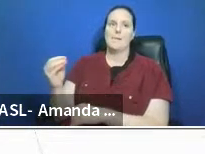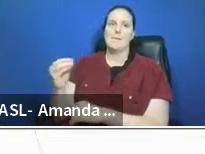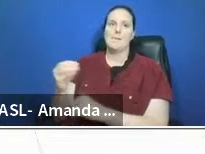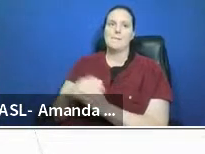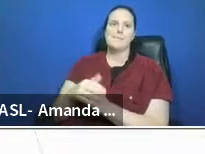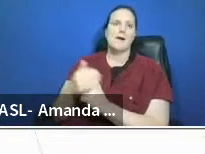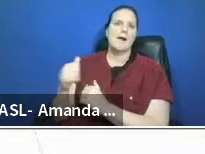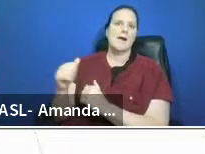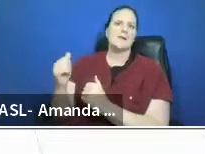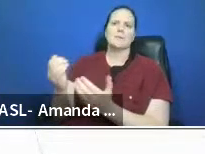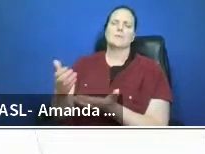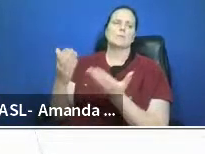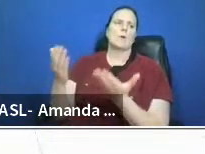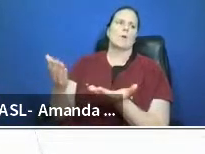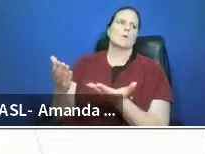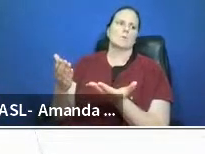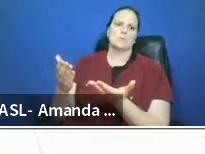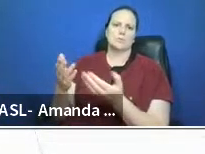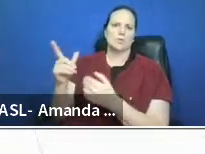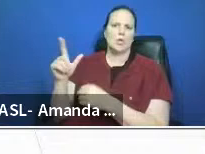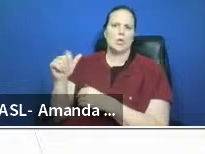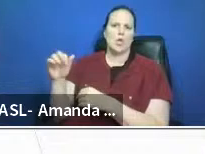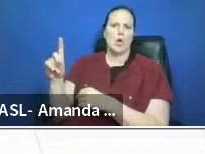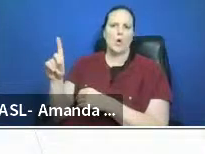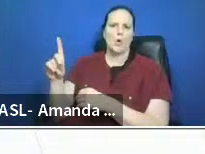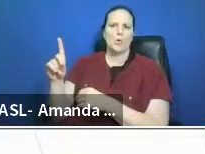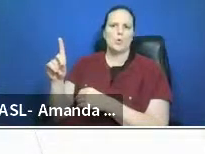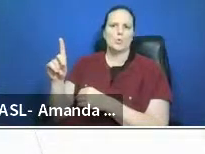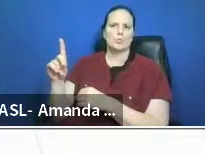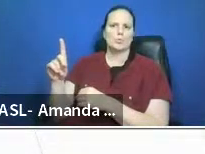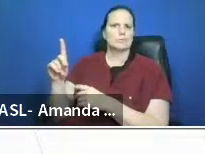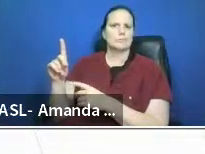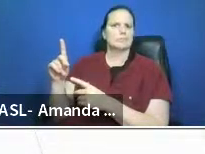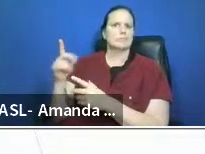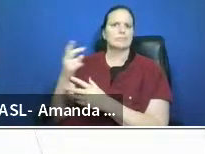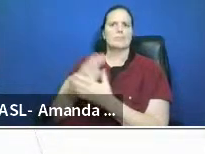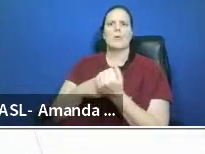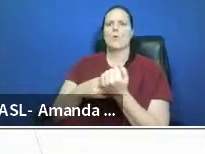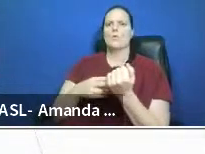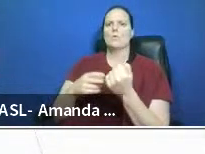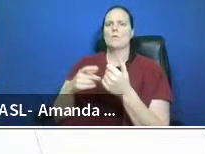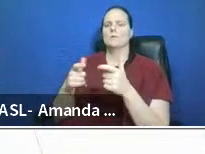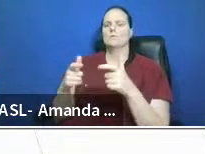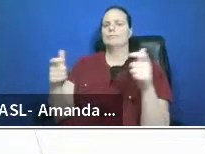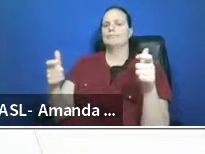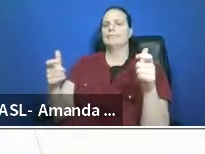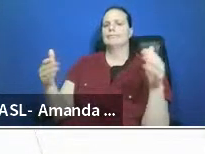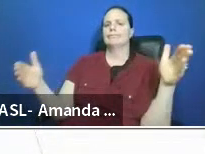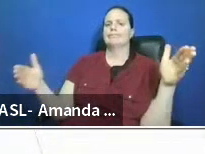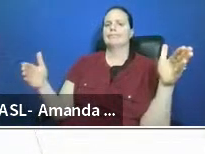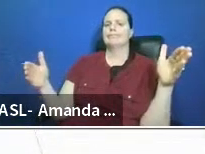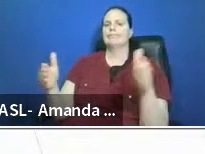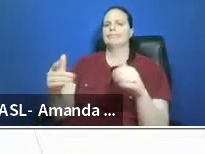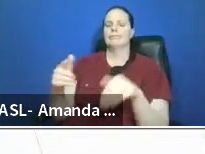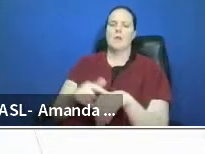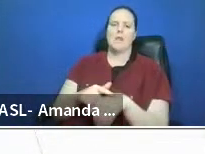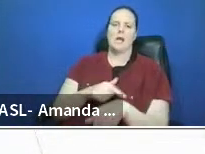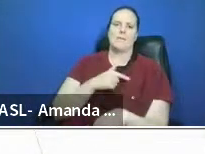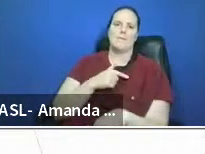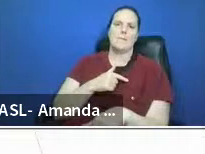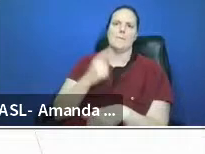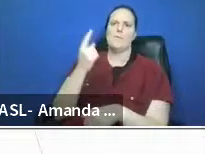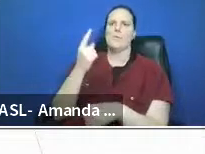any proposed super load type, both height and width, length. One